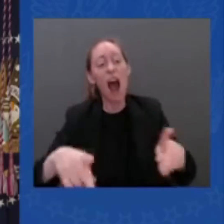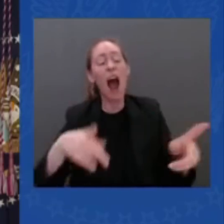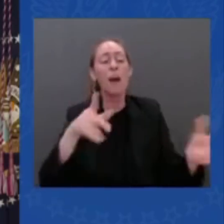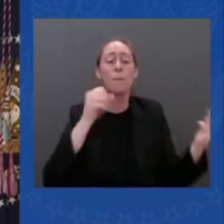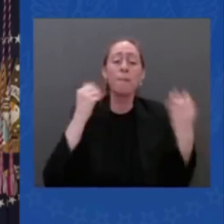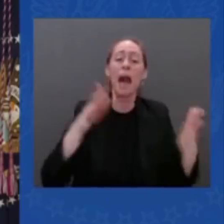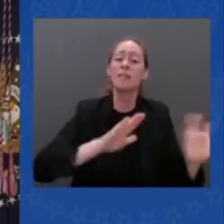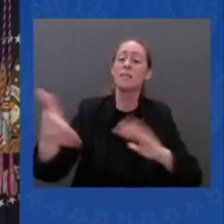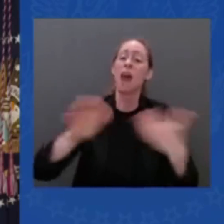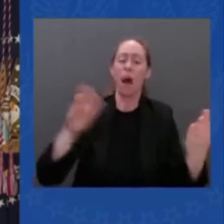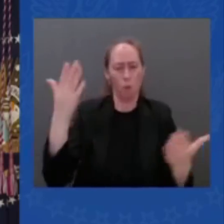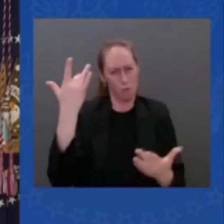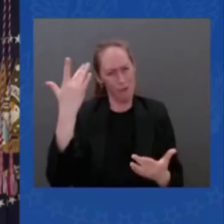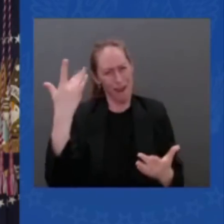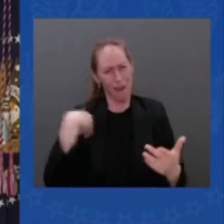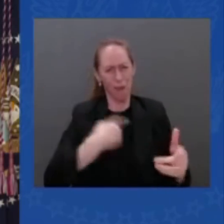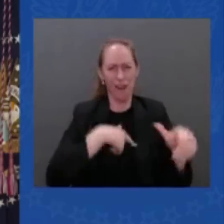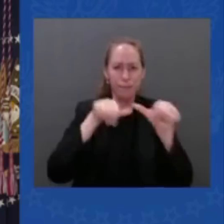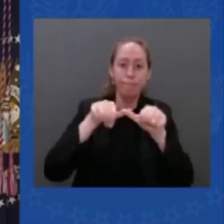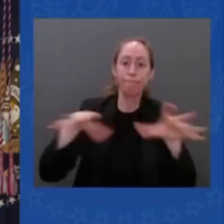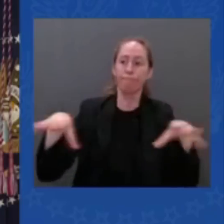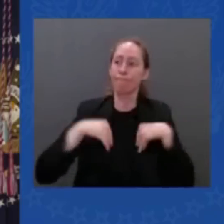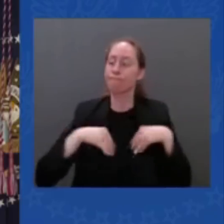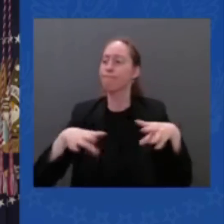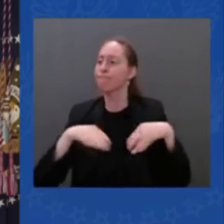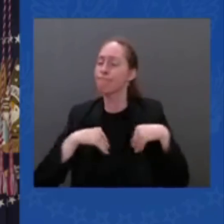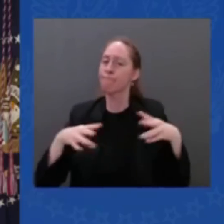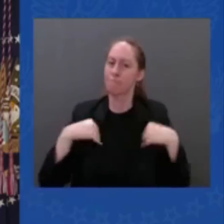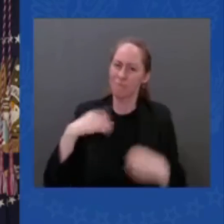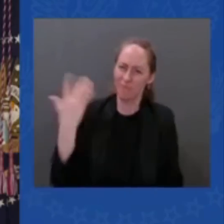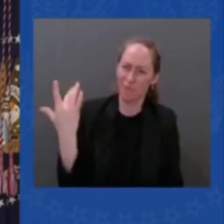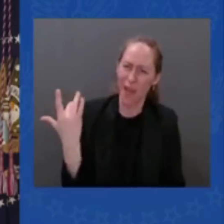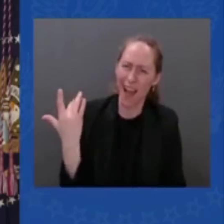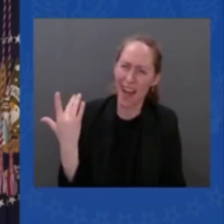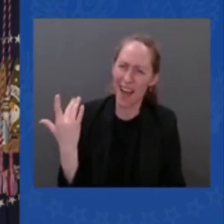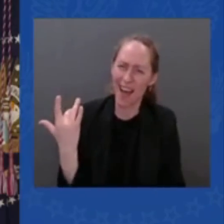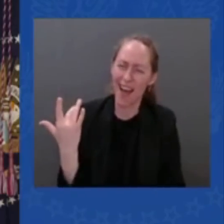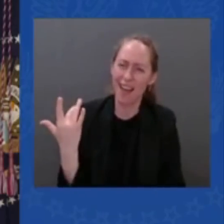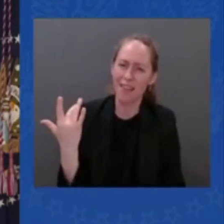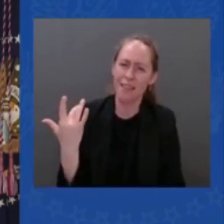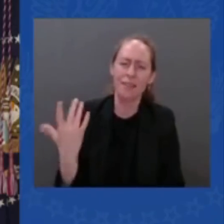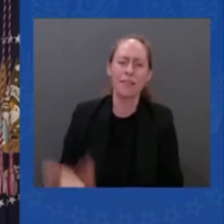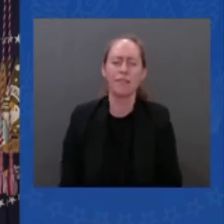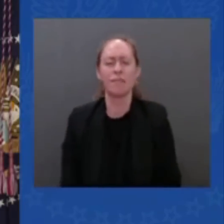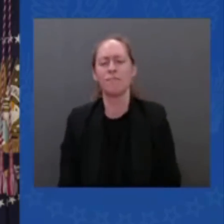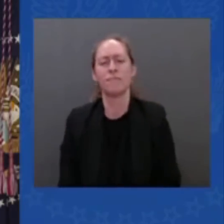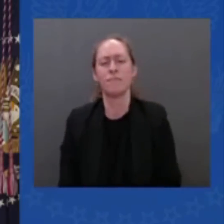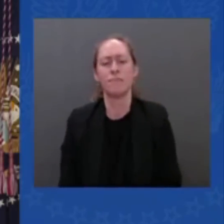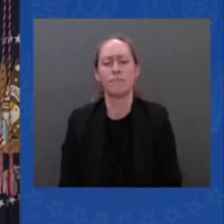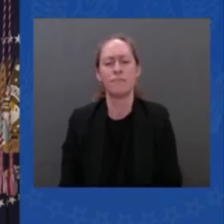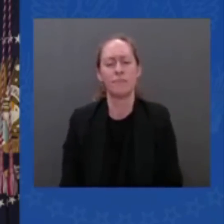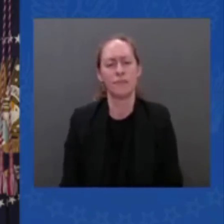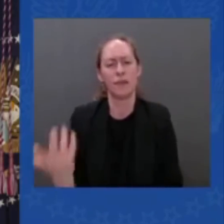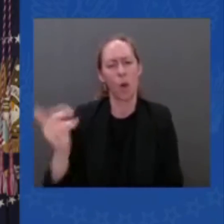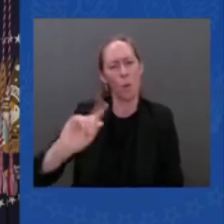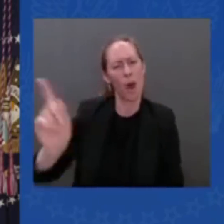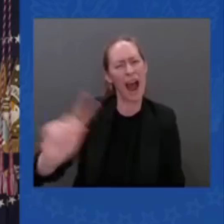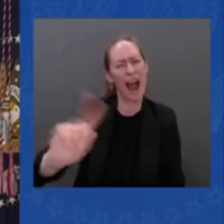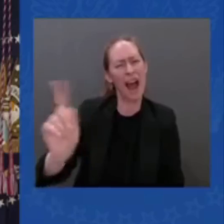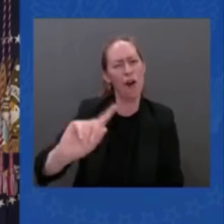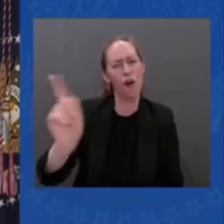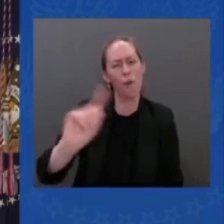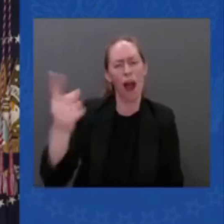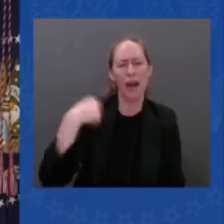Where in God's name is our backbone to have the courage to deal with it and stand up to the lobbies?